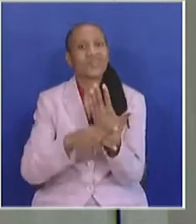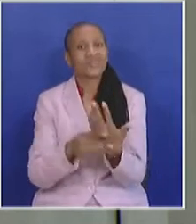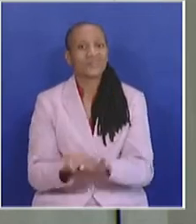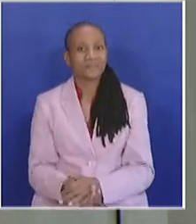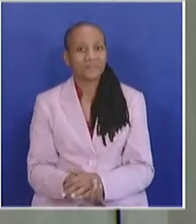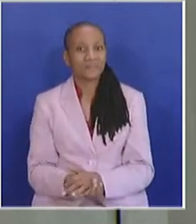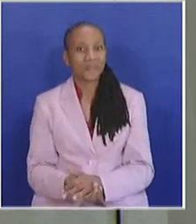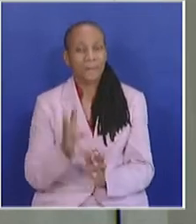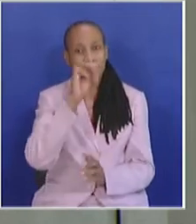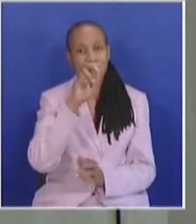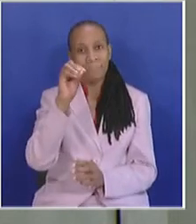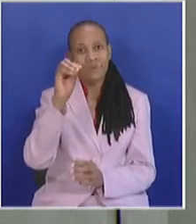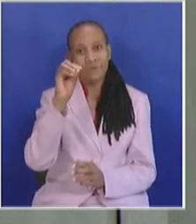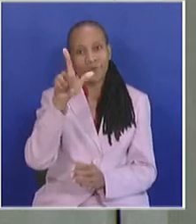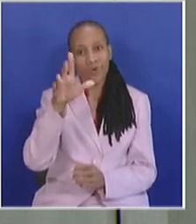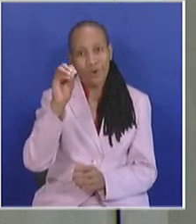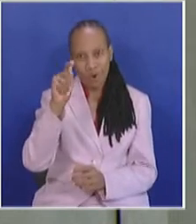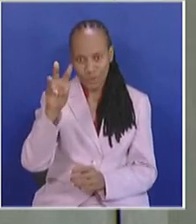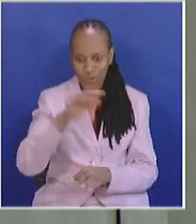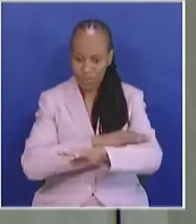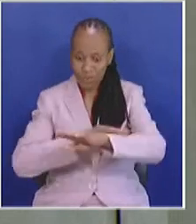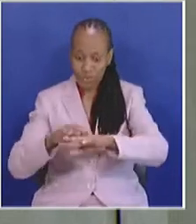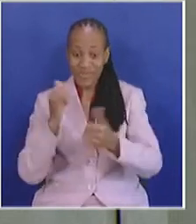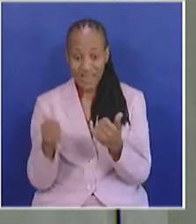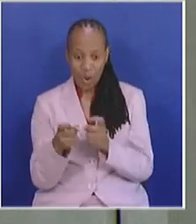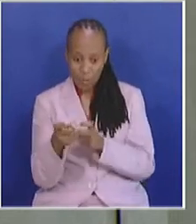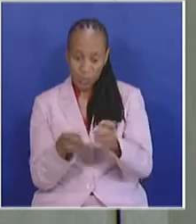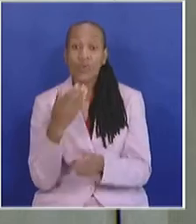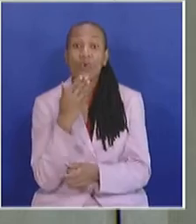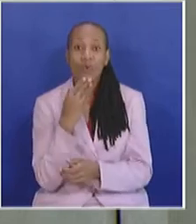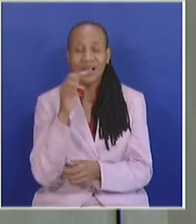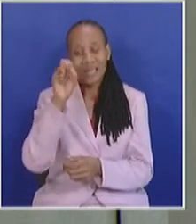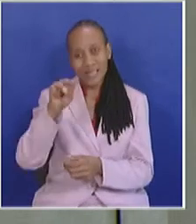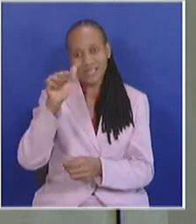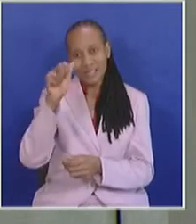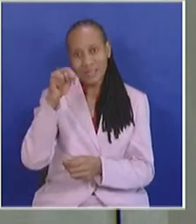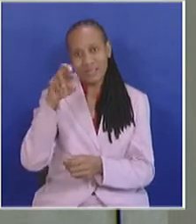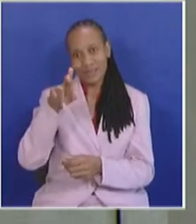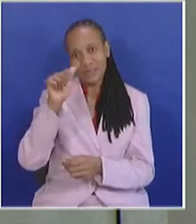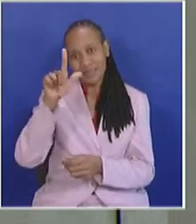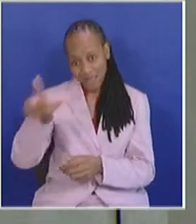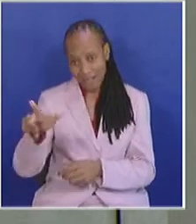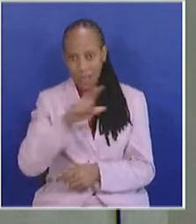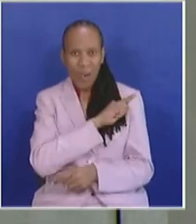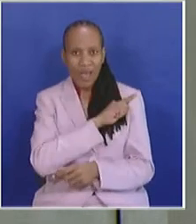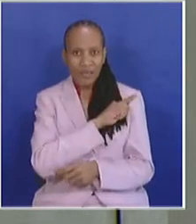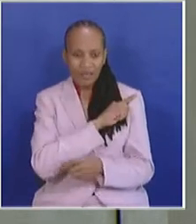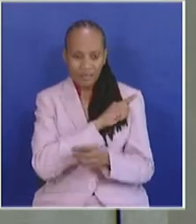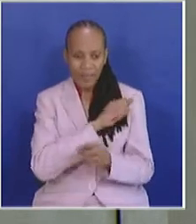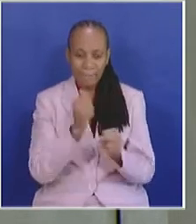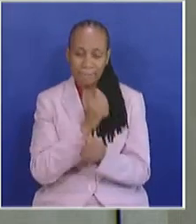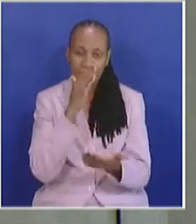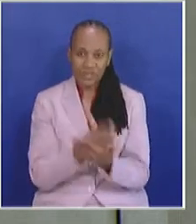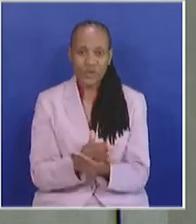The Moloto Road will now be managed by SANRAL as part of its non-toll portfolio for upgrade and